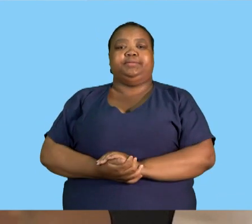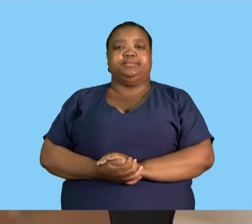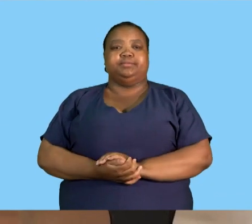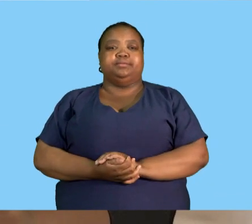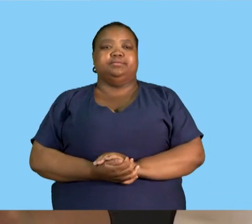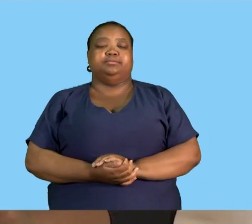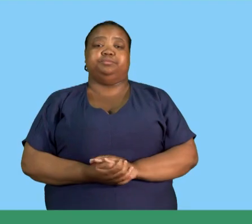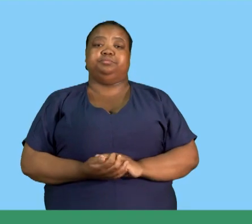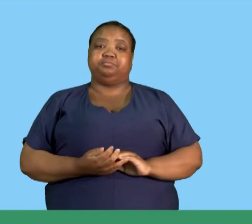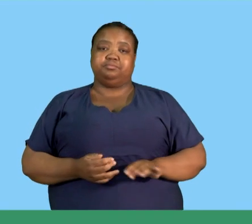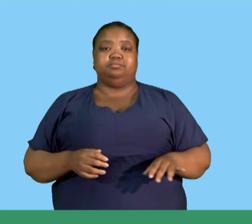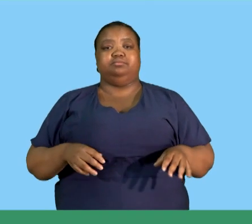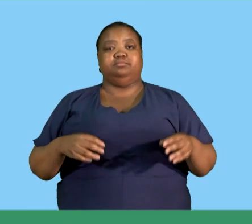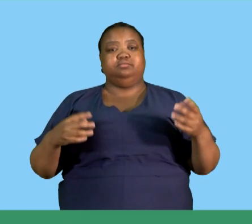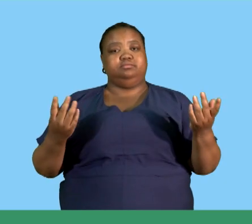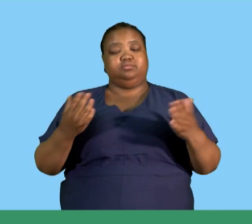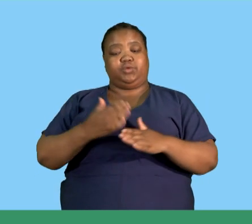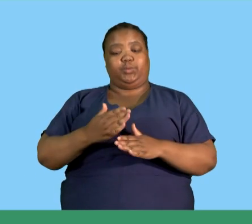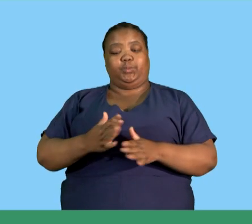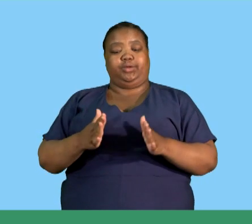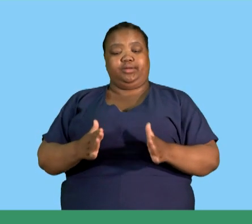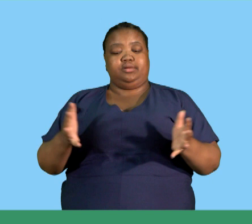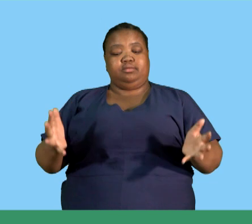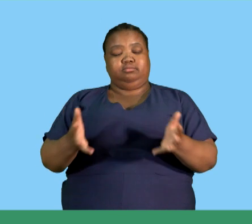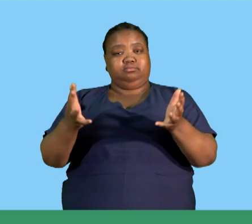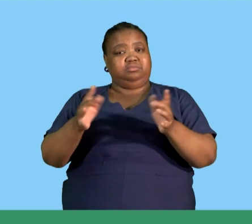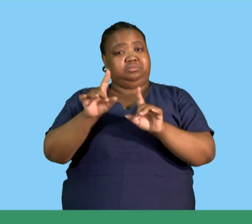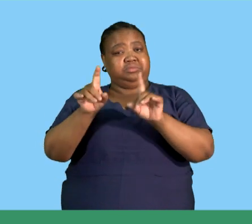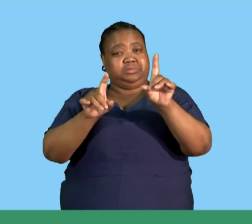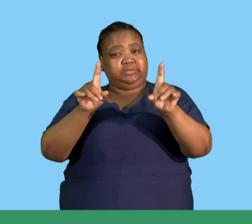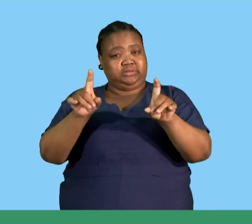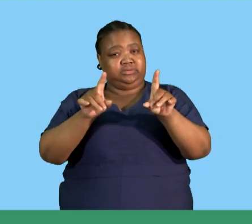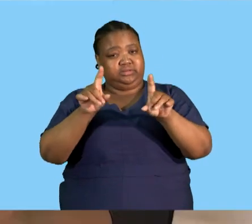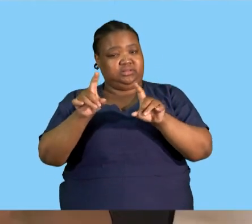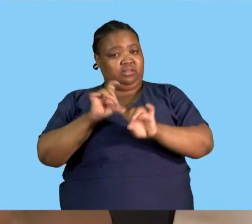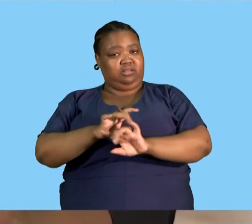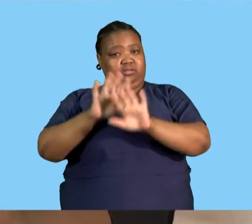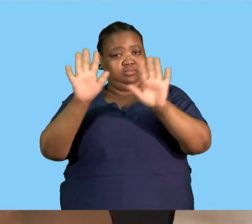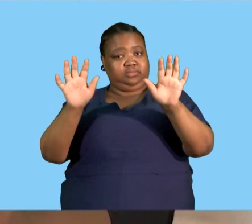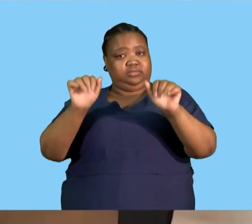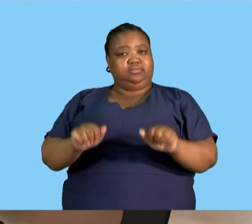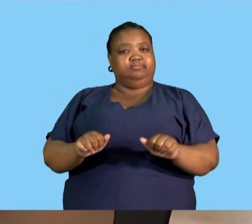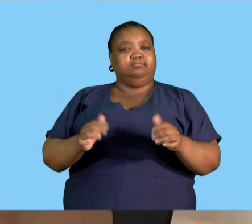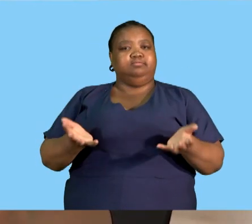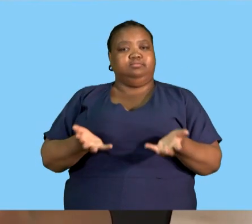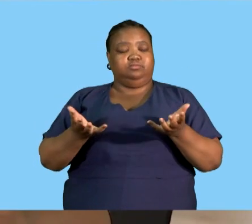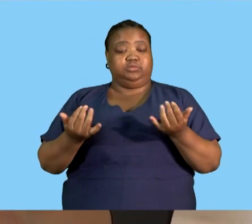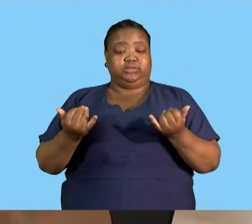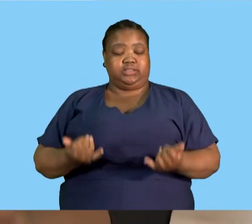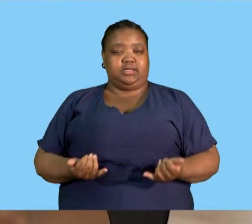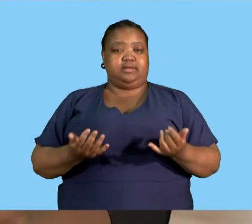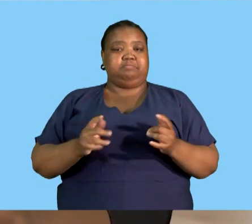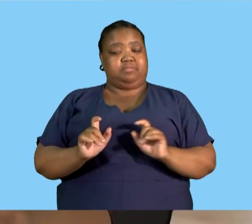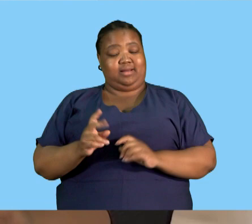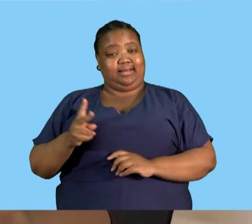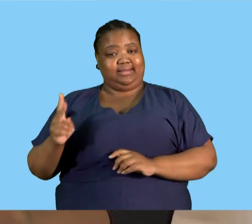technique. Right. Encourage employees to ask clarity-seeking questions. Again, employees are allowed to now